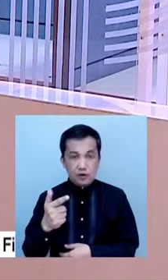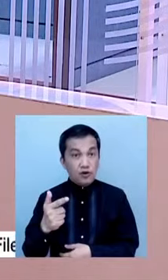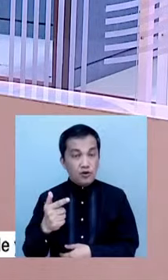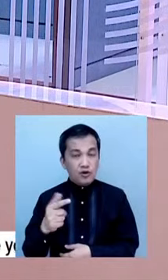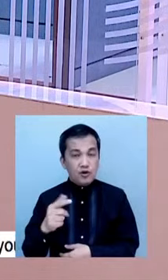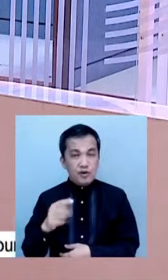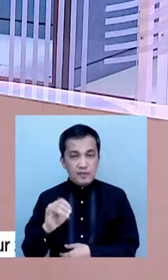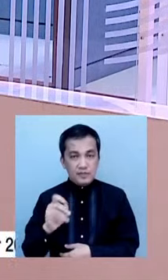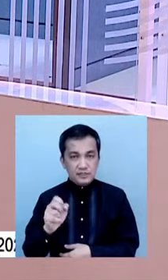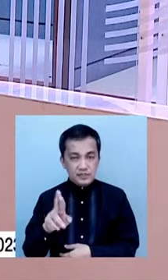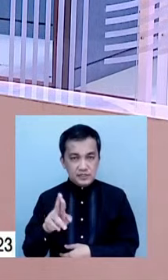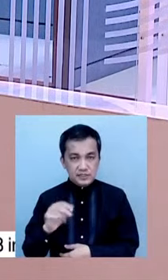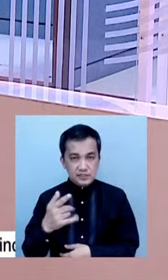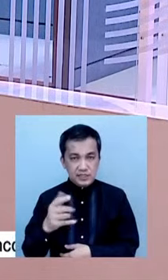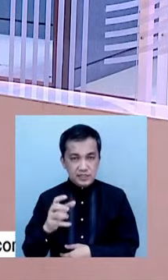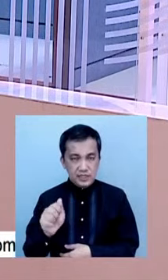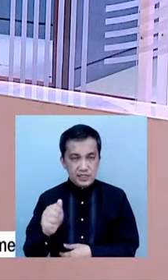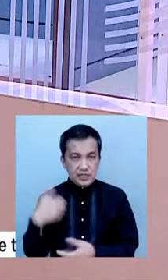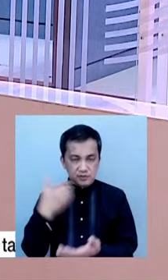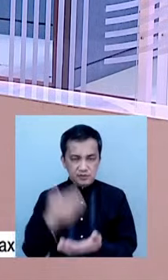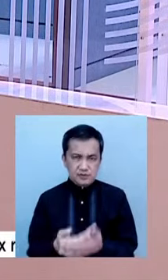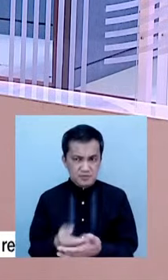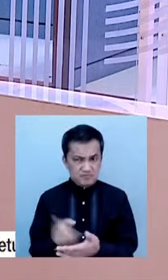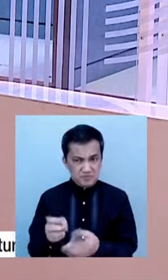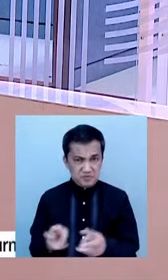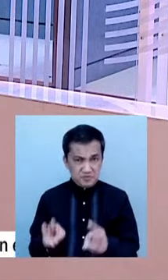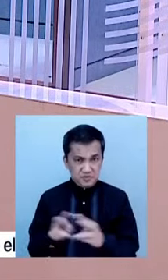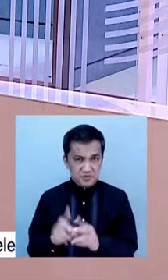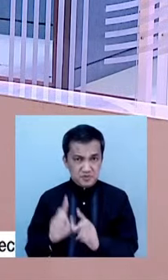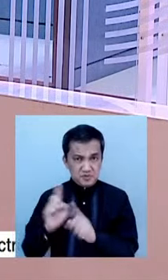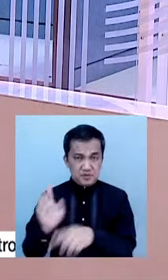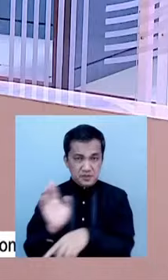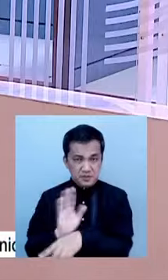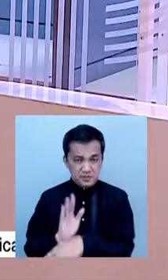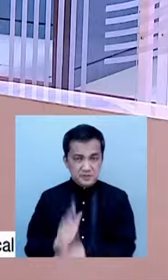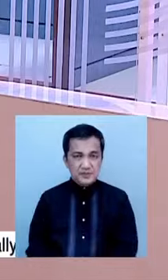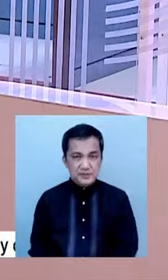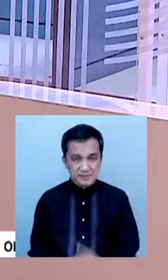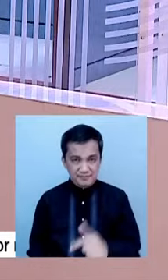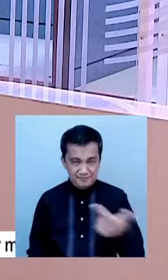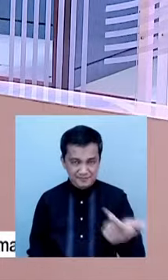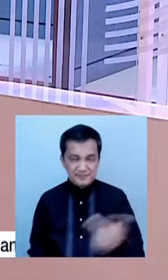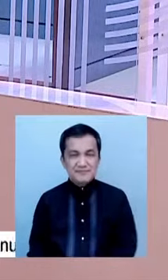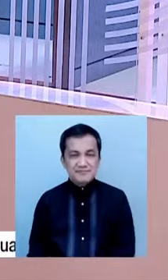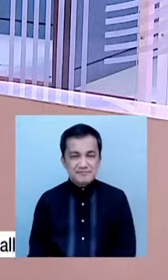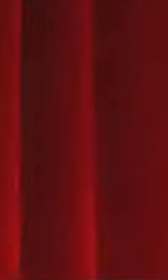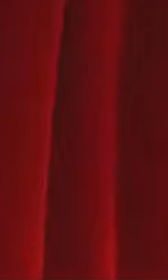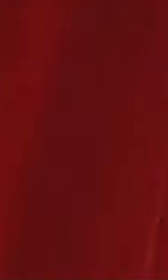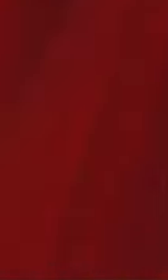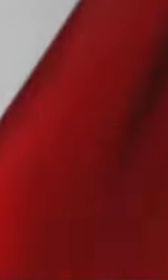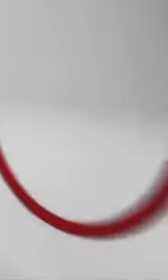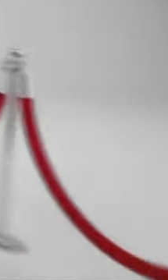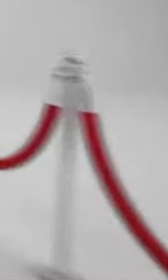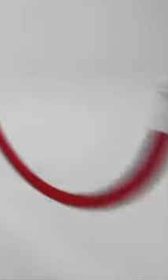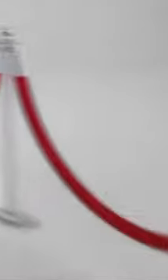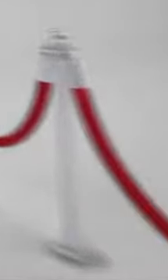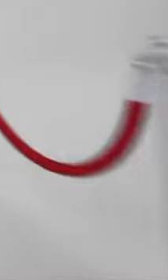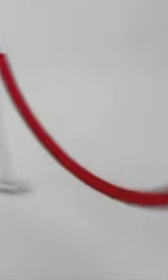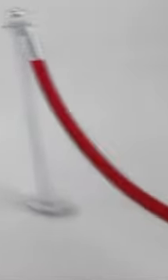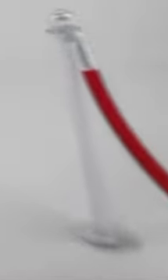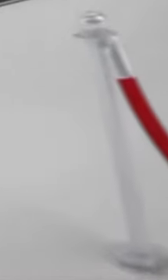Saga has arrived, but is it worth the trip to the cinemas? Here's Manny the Movie Guy with his verdict.